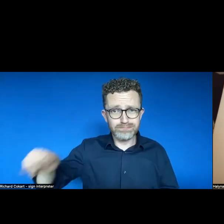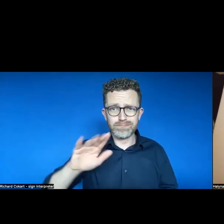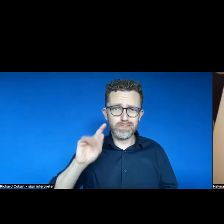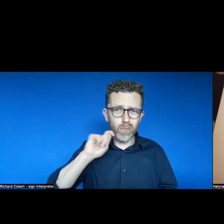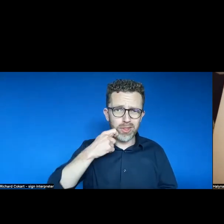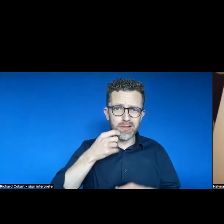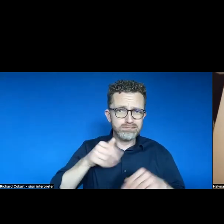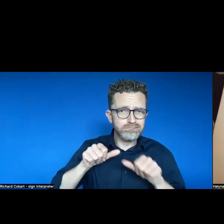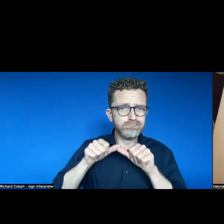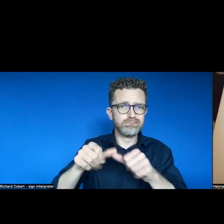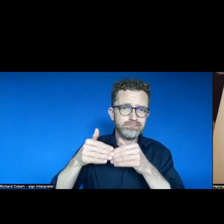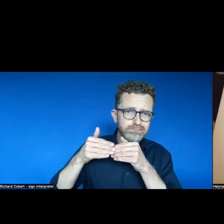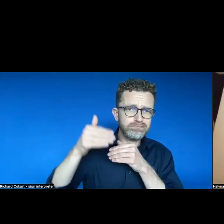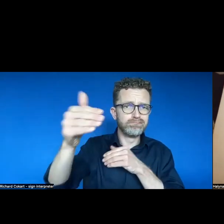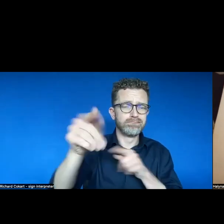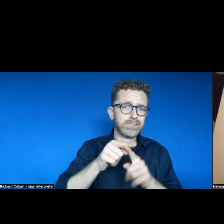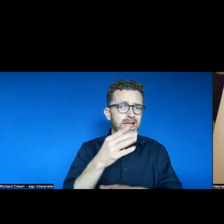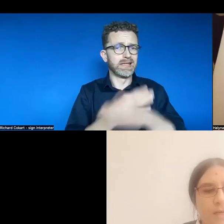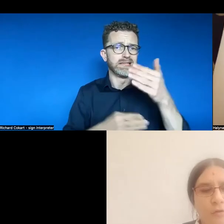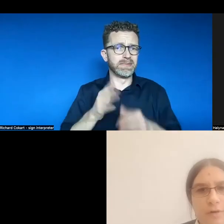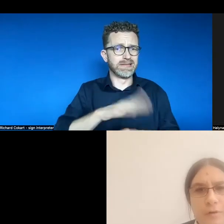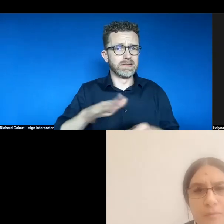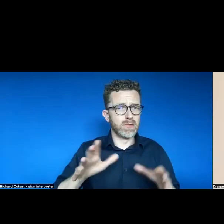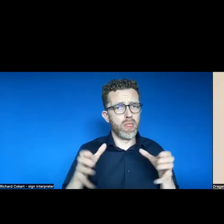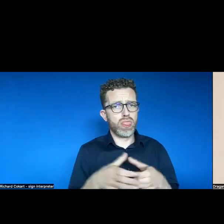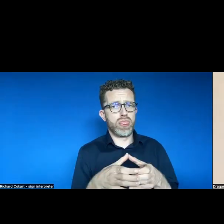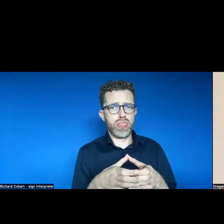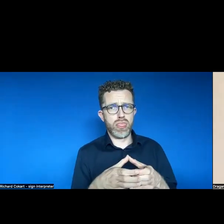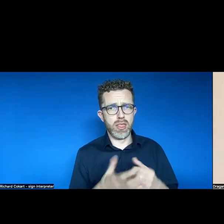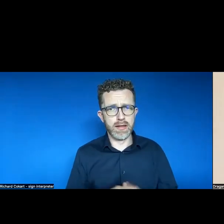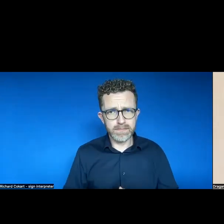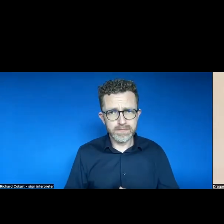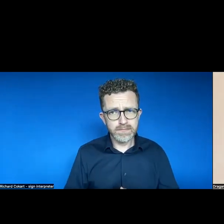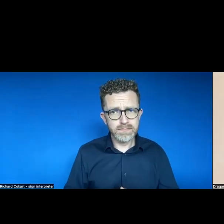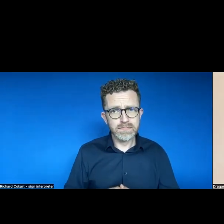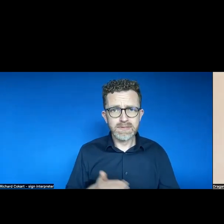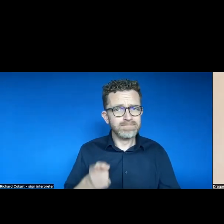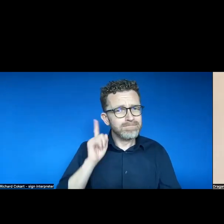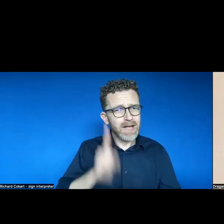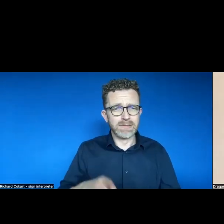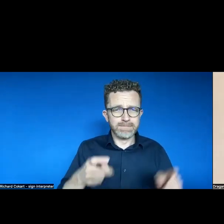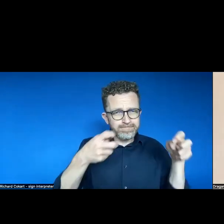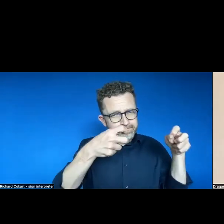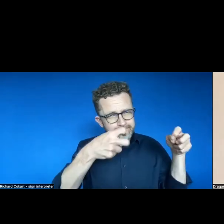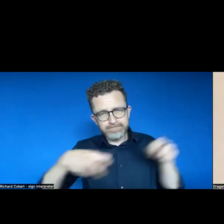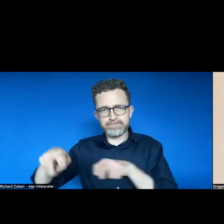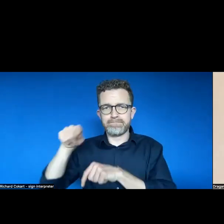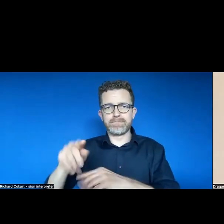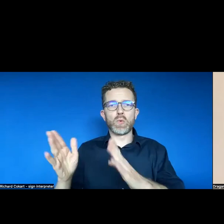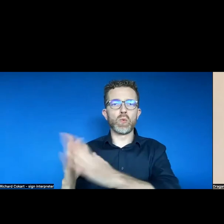This is the time. Thank you. Thank you very much, Helena. This is a very important